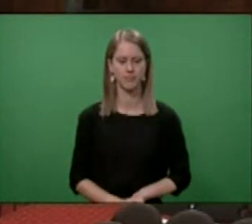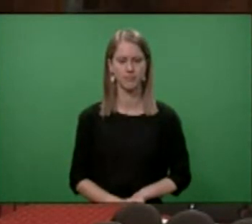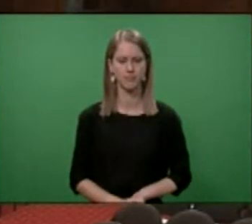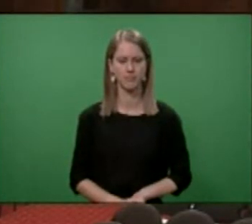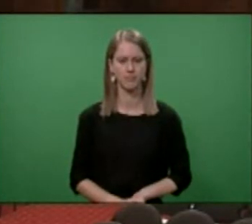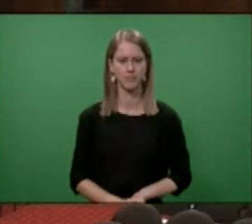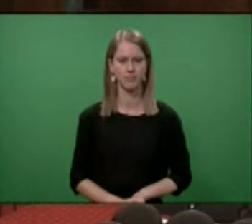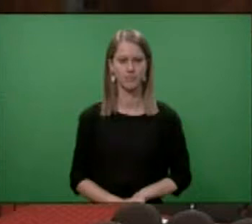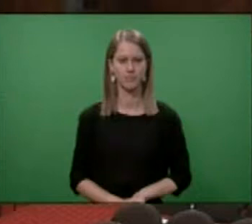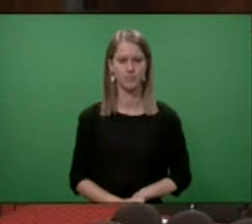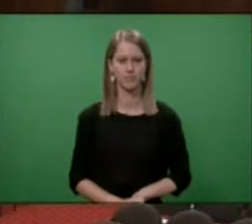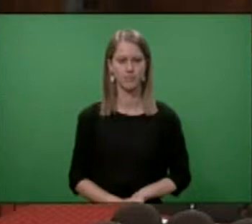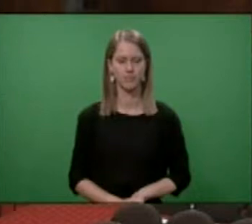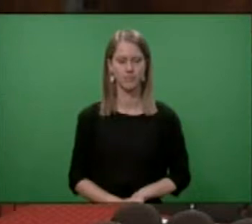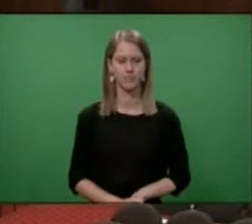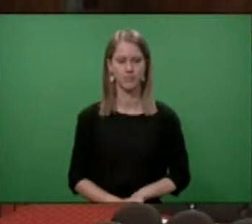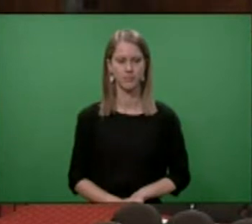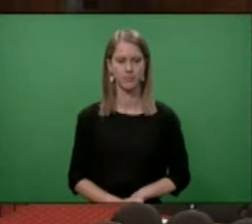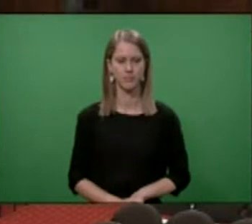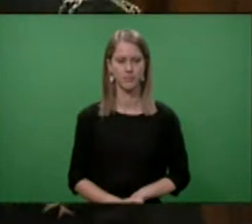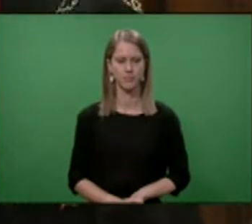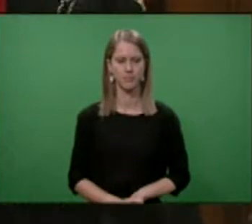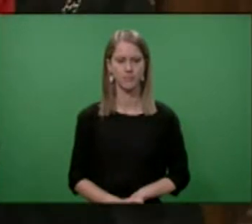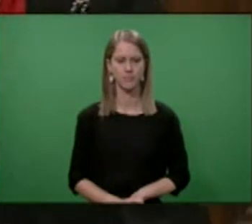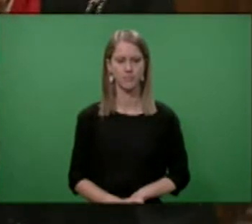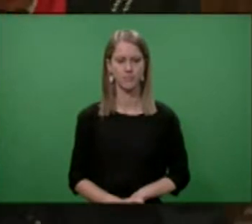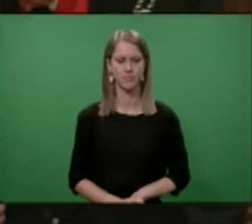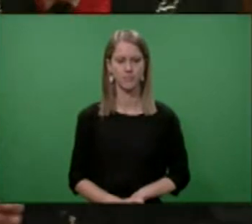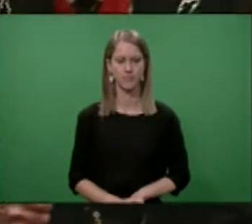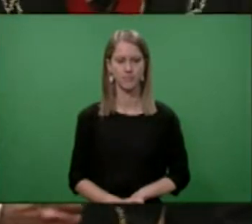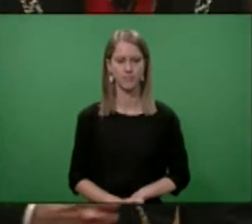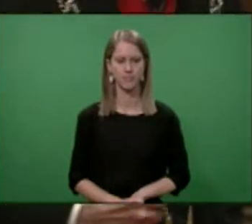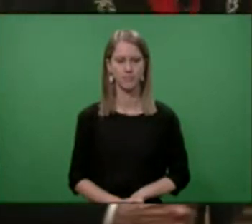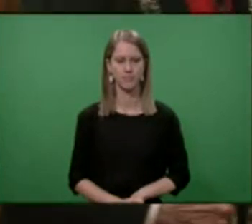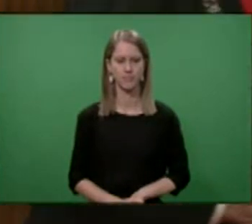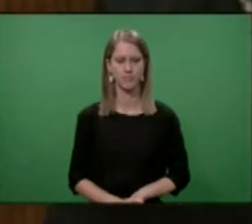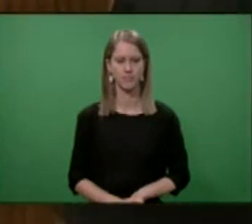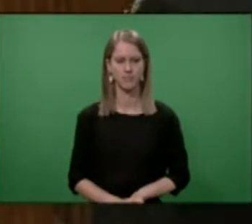seated. I understand you'd have to stand on the footrest.